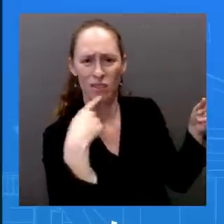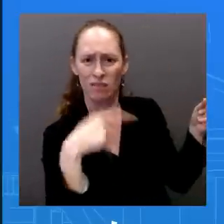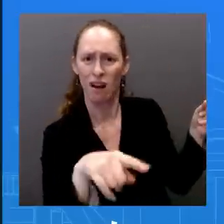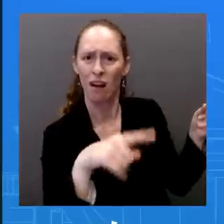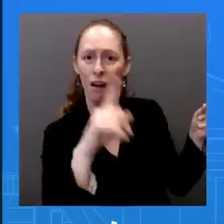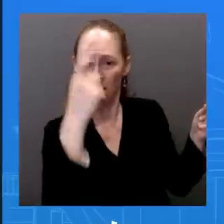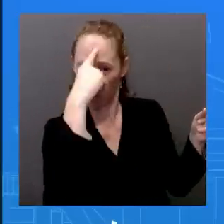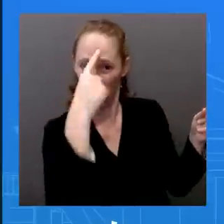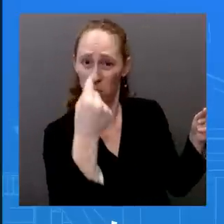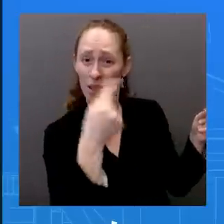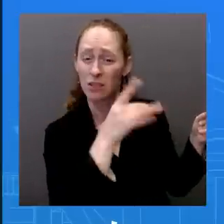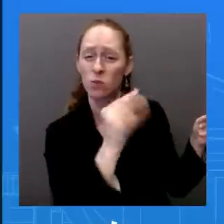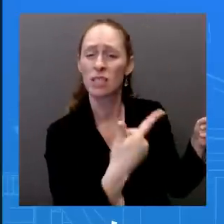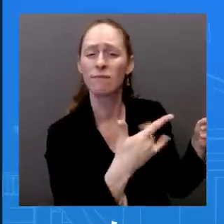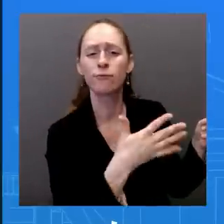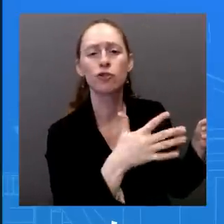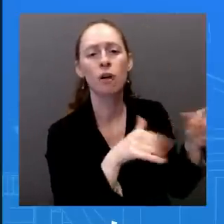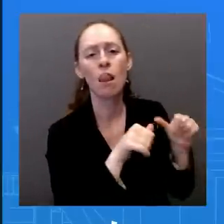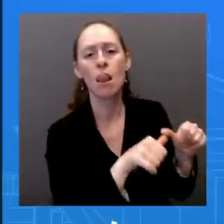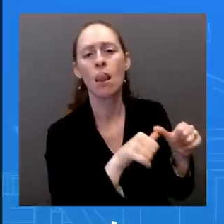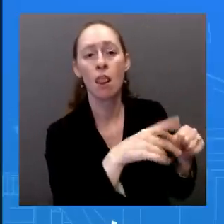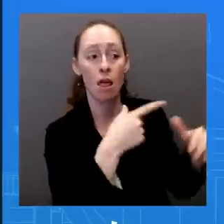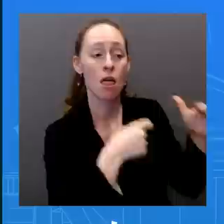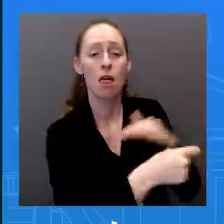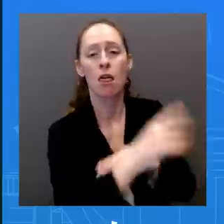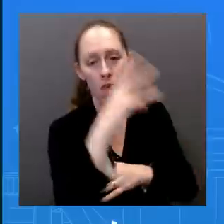individuals. And then the president, of course,